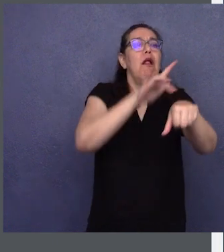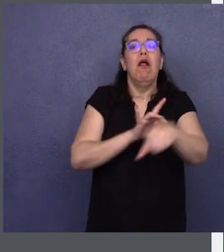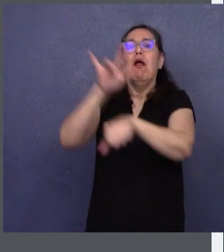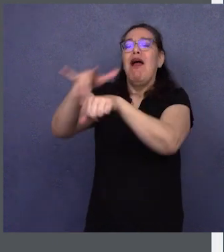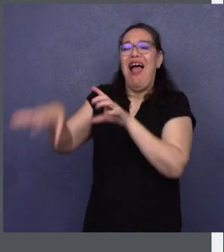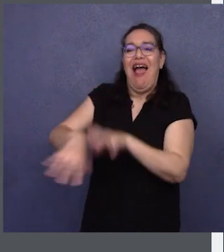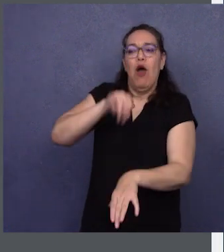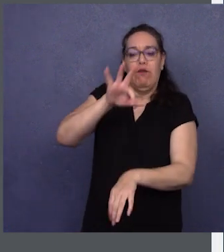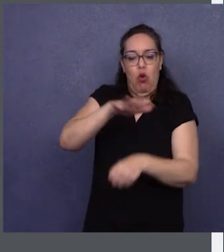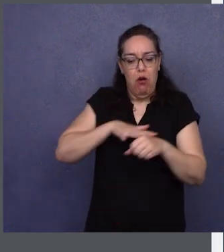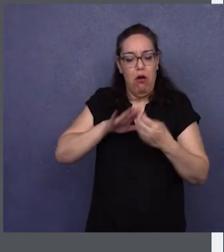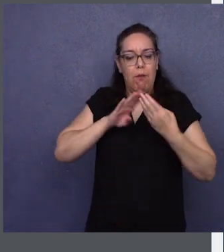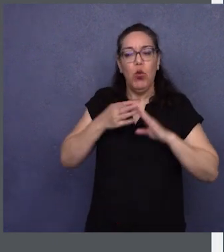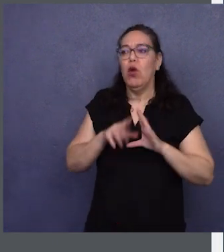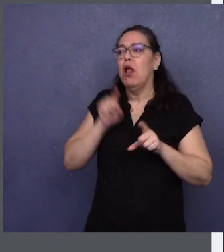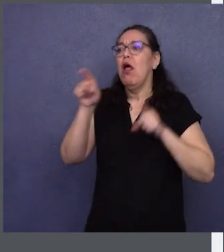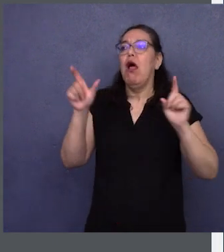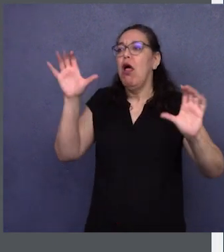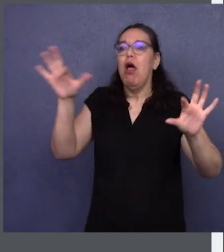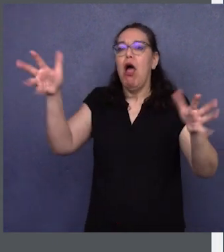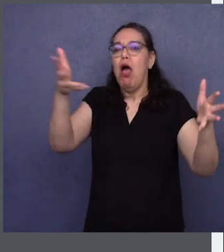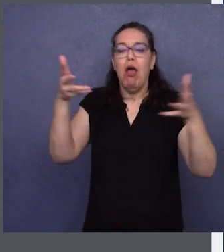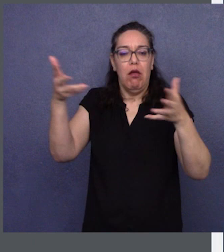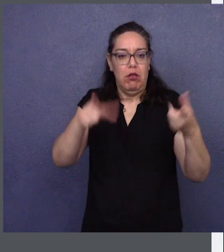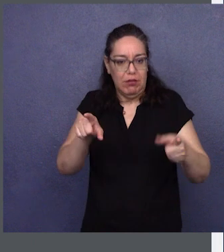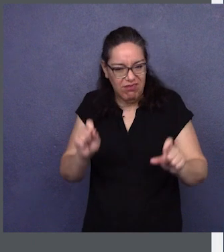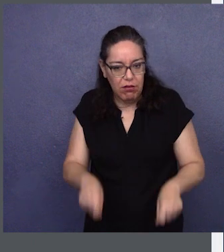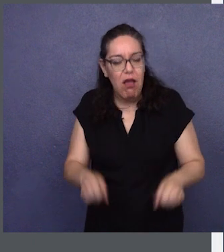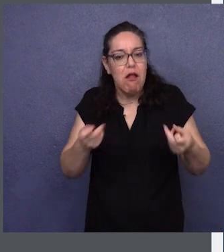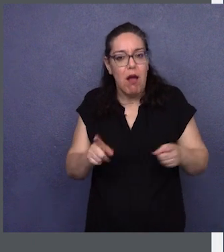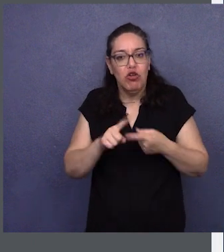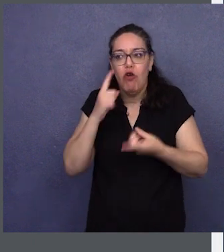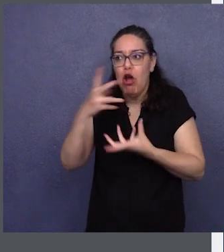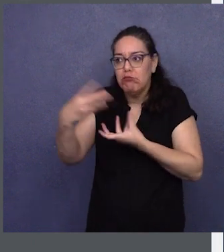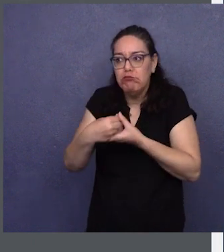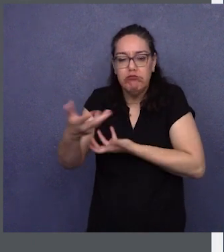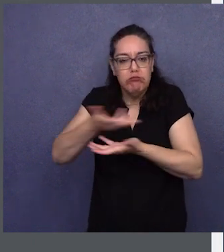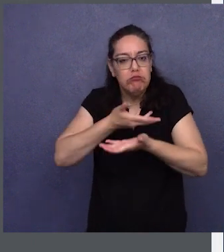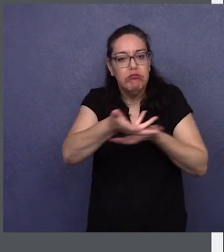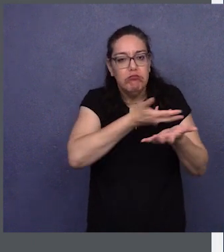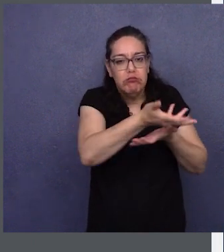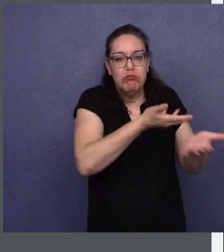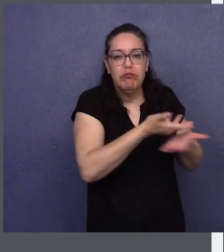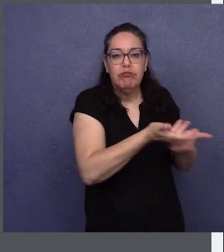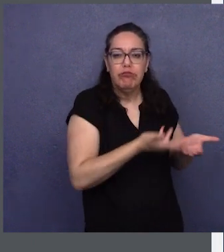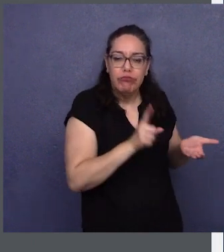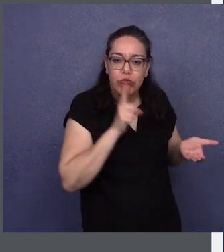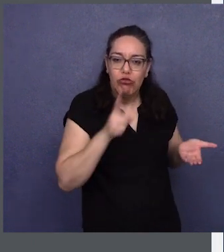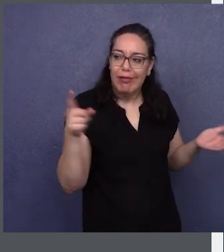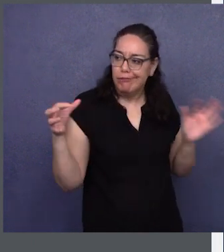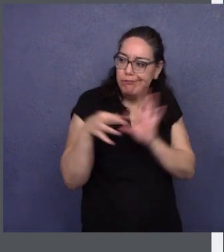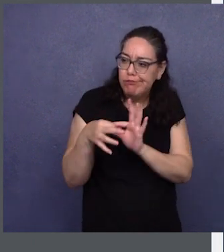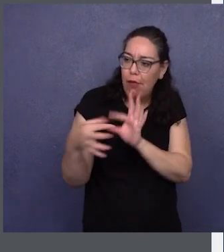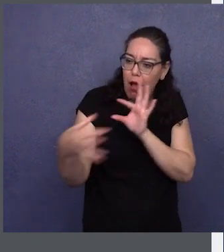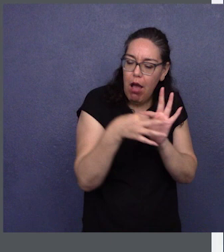your community, if that's what you want to do. So it's an opportunity for engagement and really to be able to